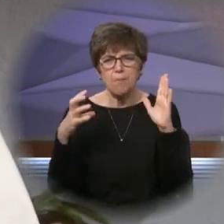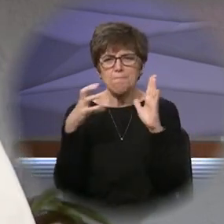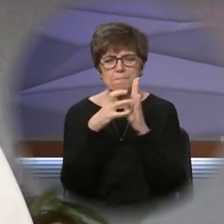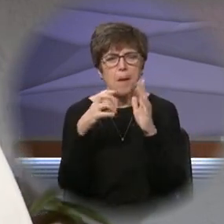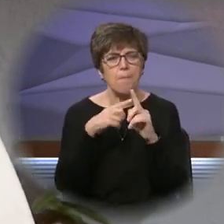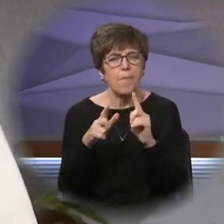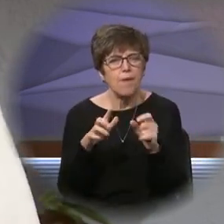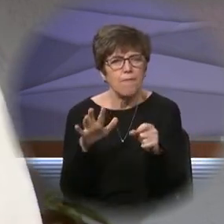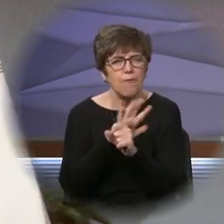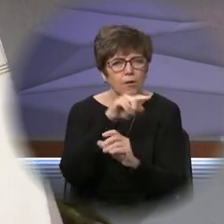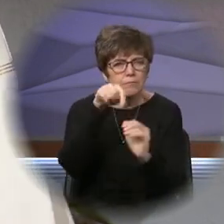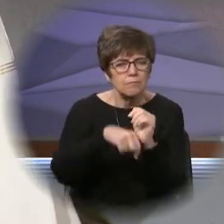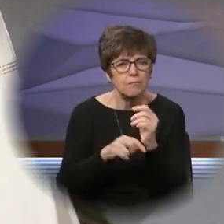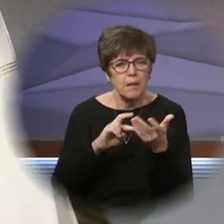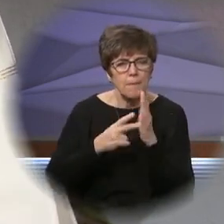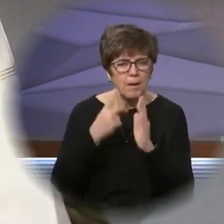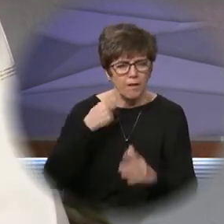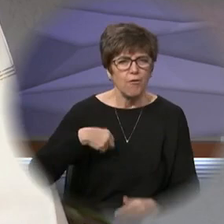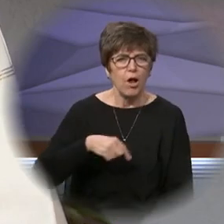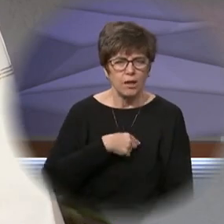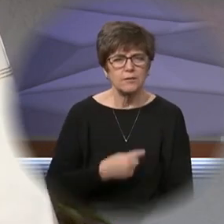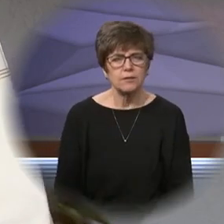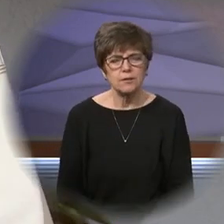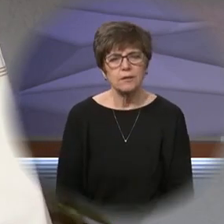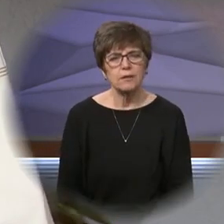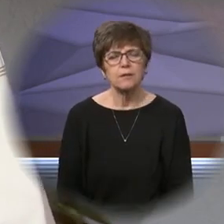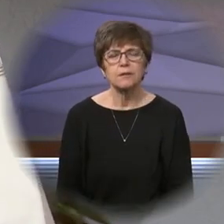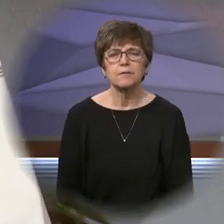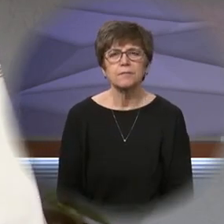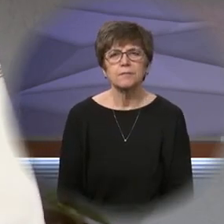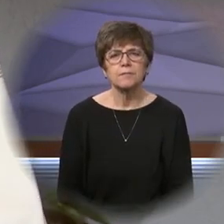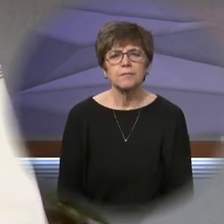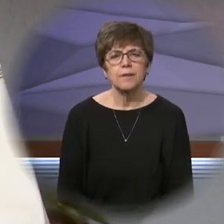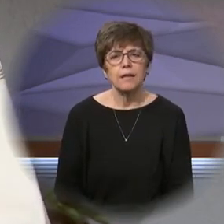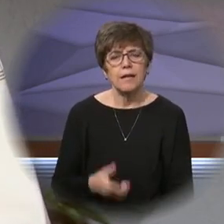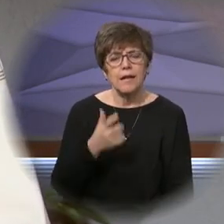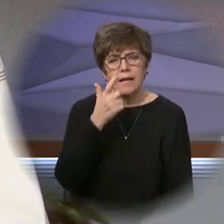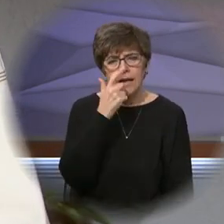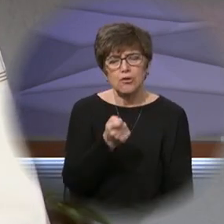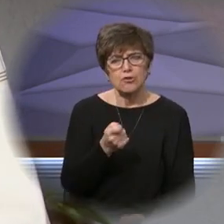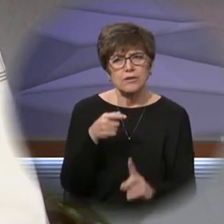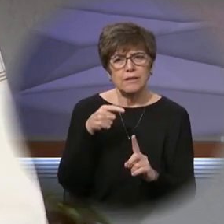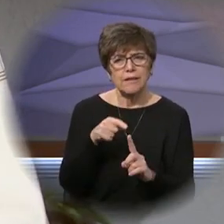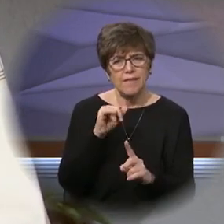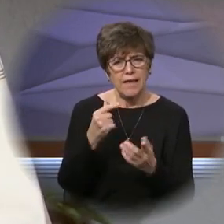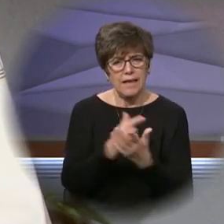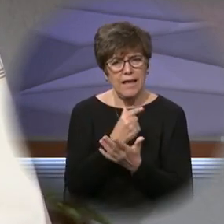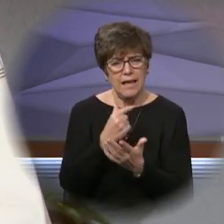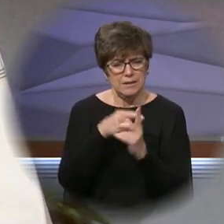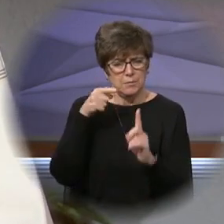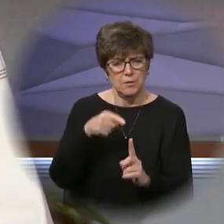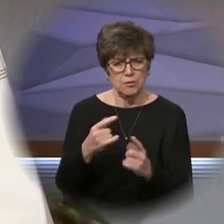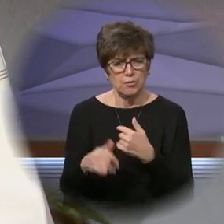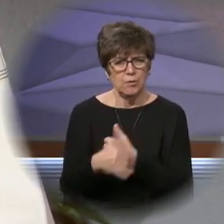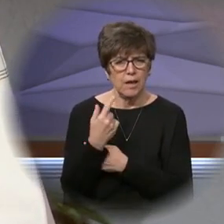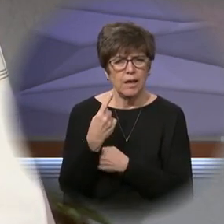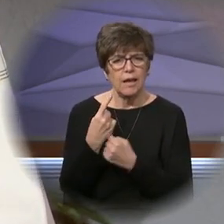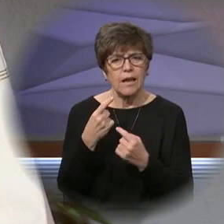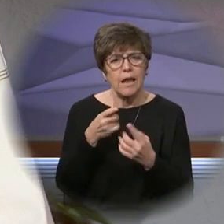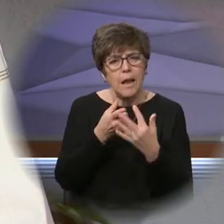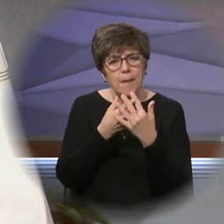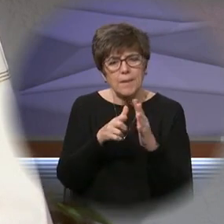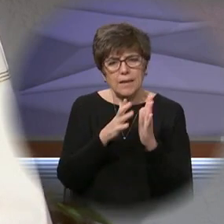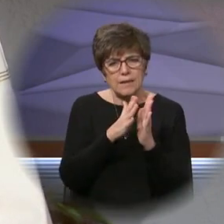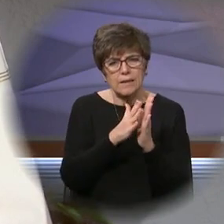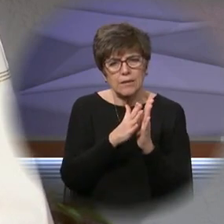is full of meaning for us. And an interesting focal point of that gospel is that it